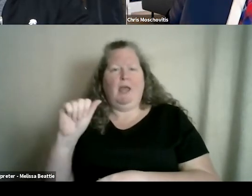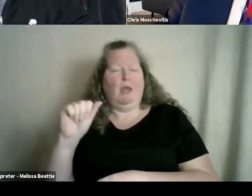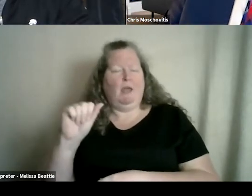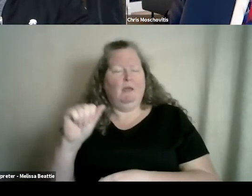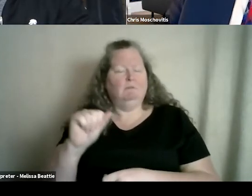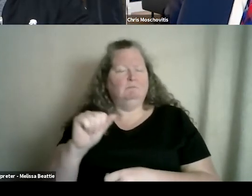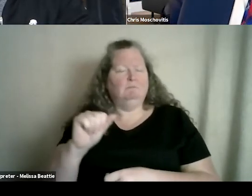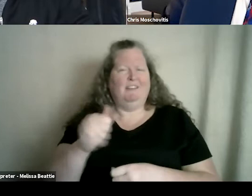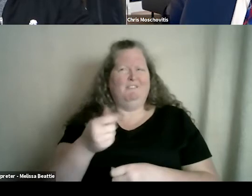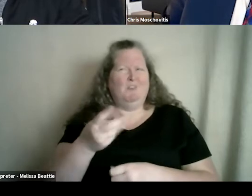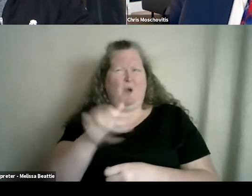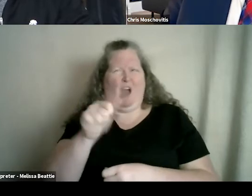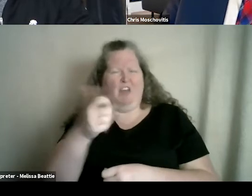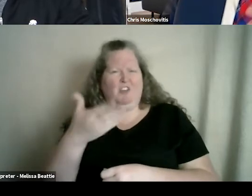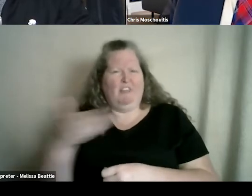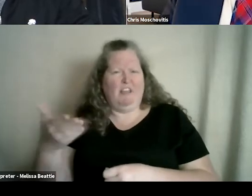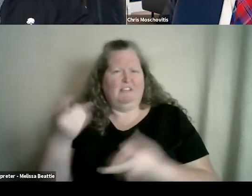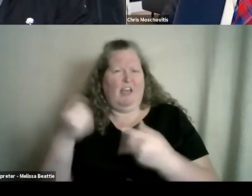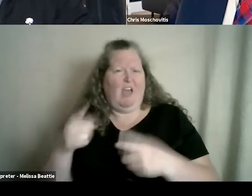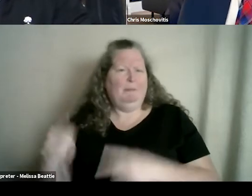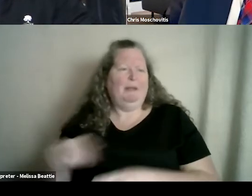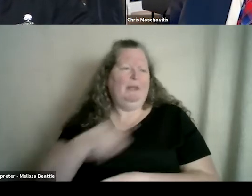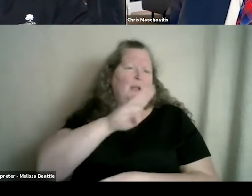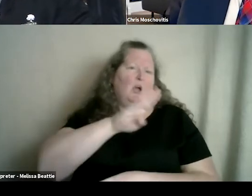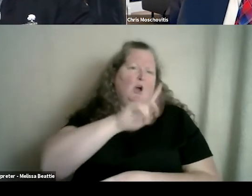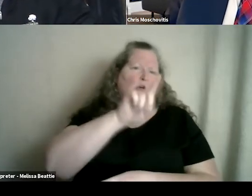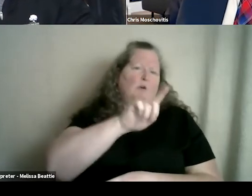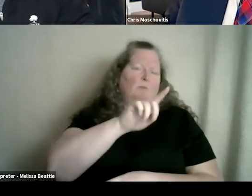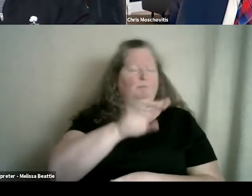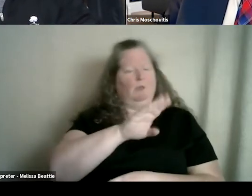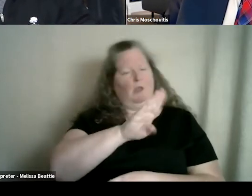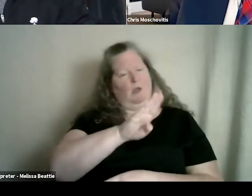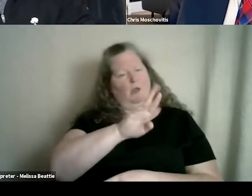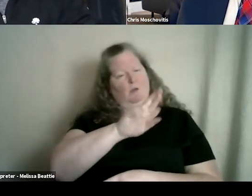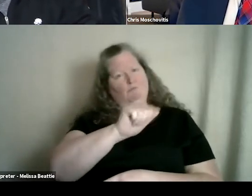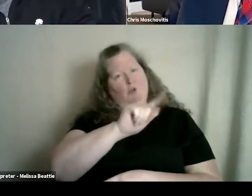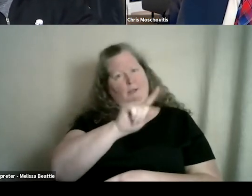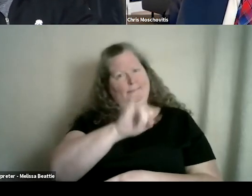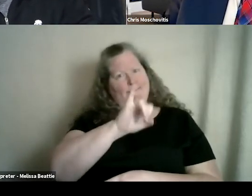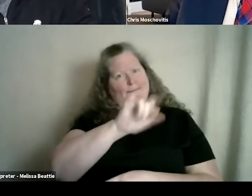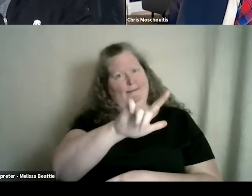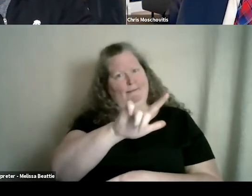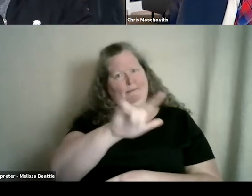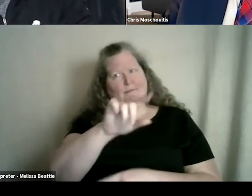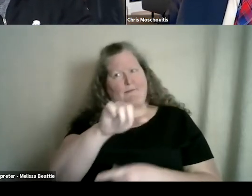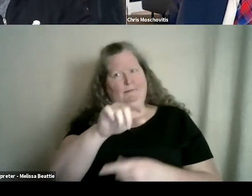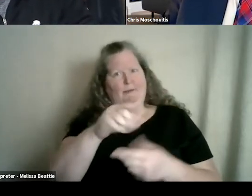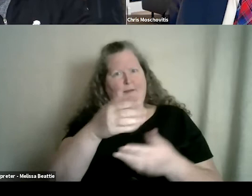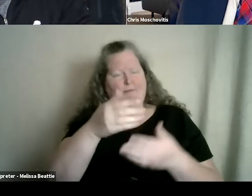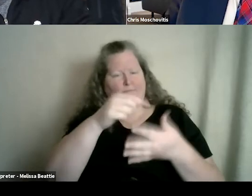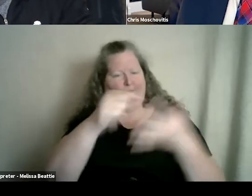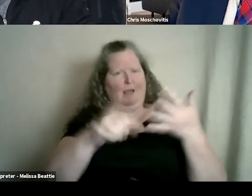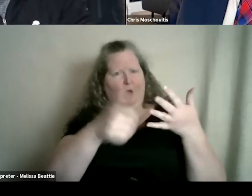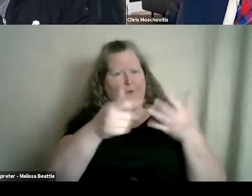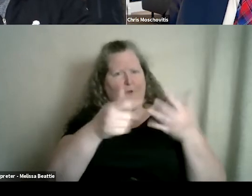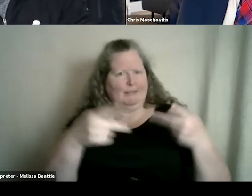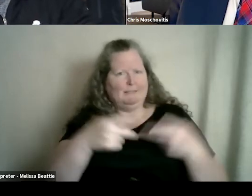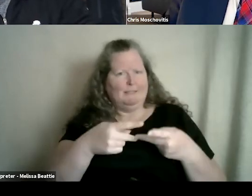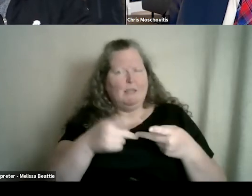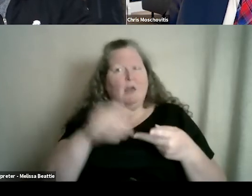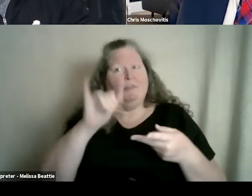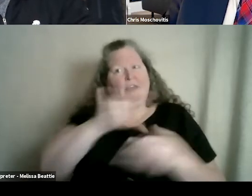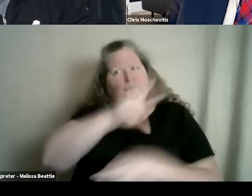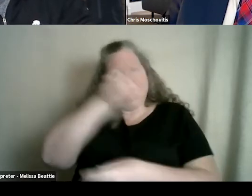a couple of other things that happened in Brazil and a couple of other areas that needed to be included. But yeah, there is